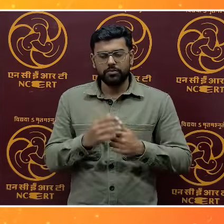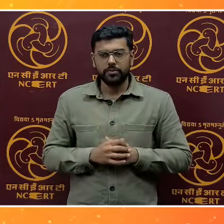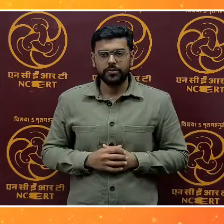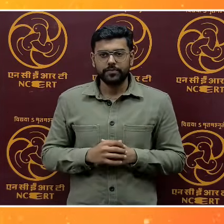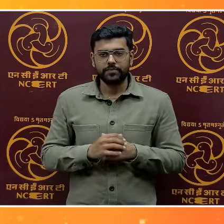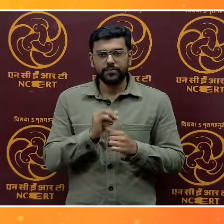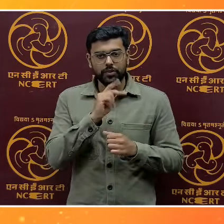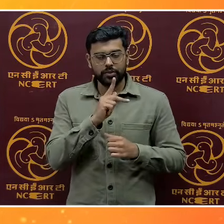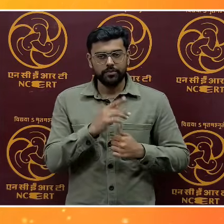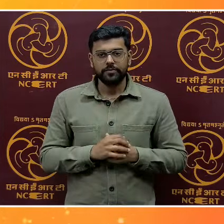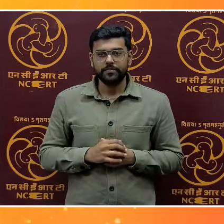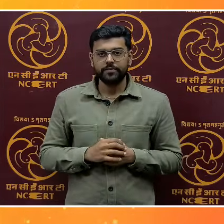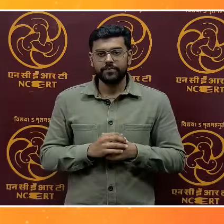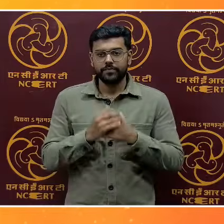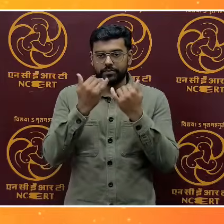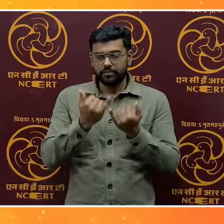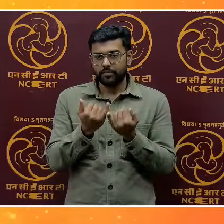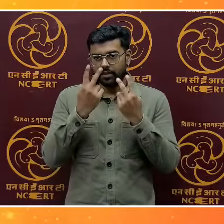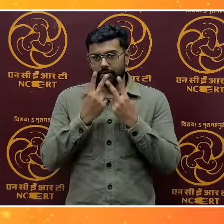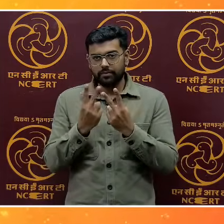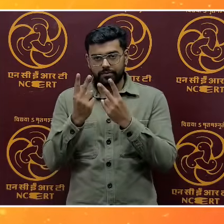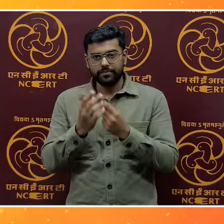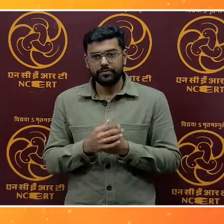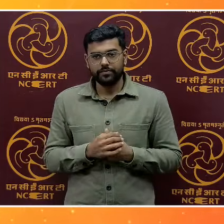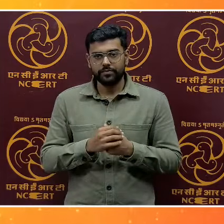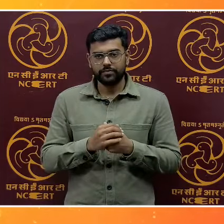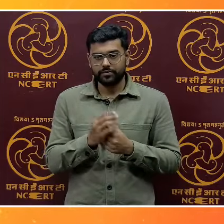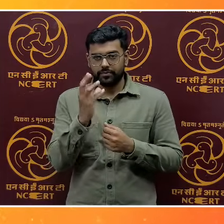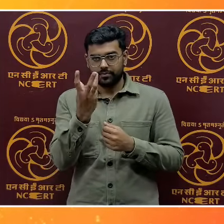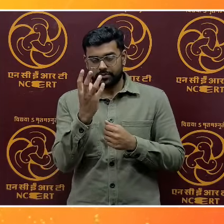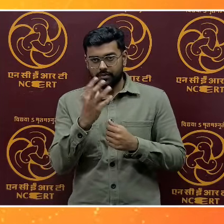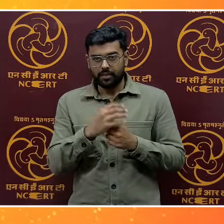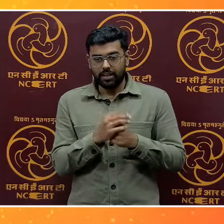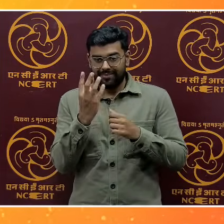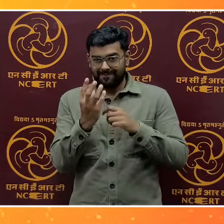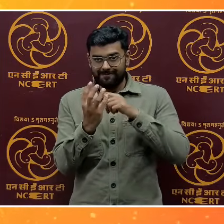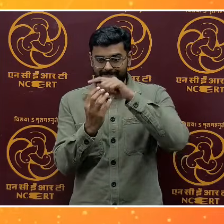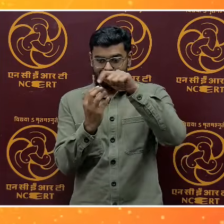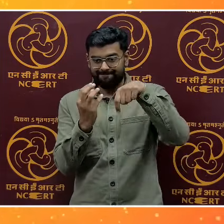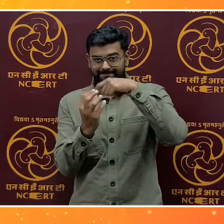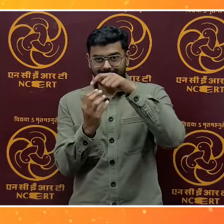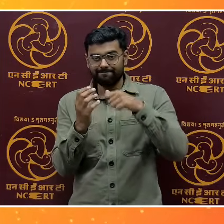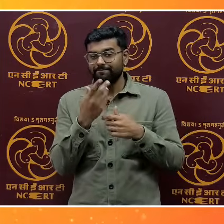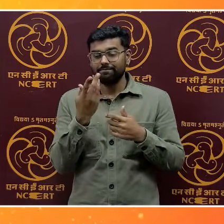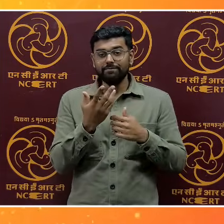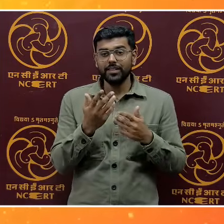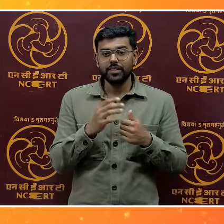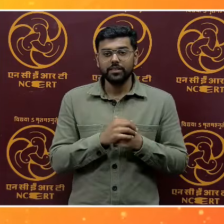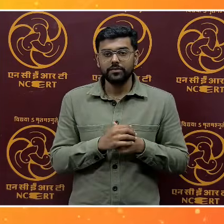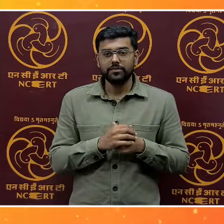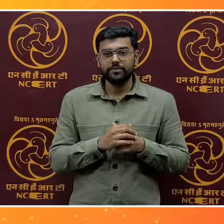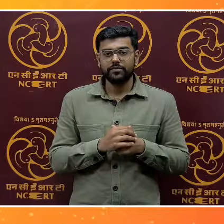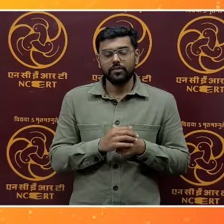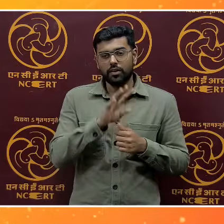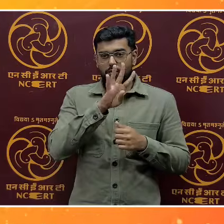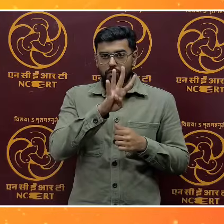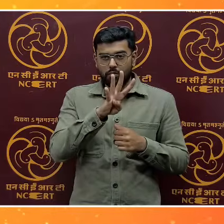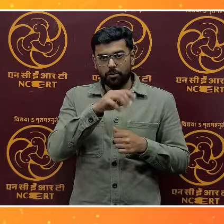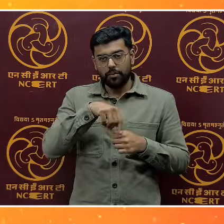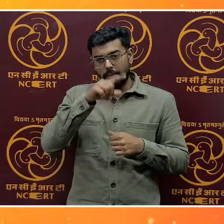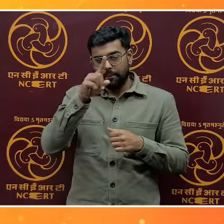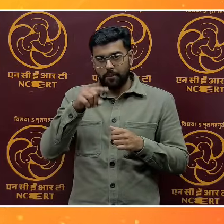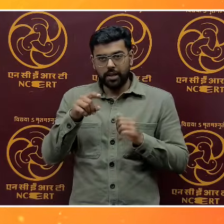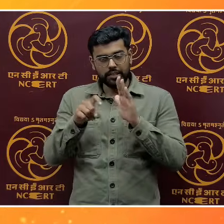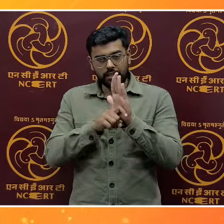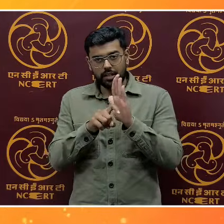Alright. Now, let us see, we have a sphere, and surface area of sphere is how much? 4 pi r square, as I told you. And what is